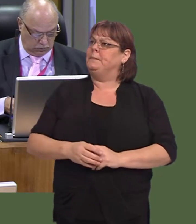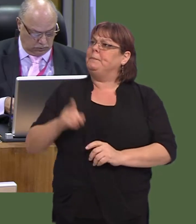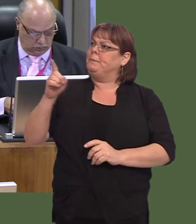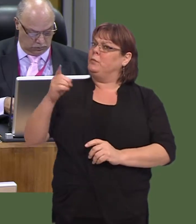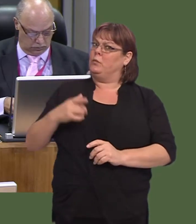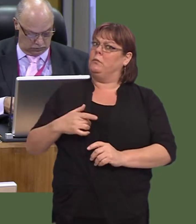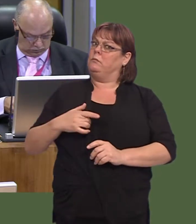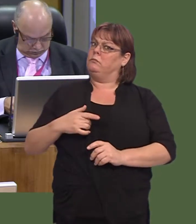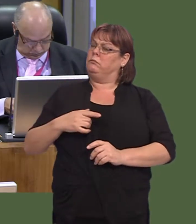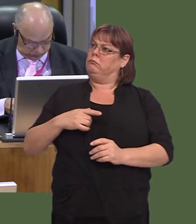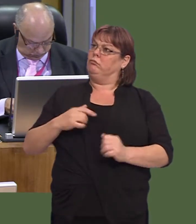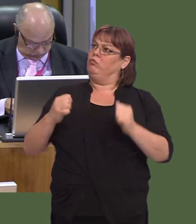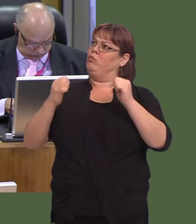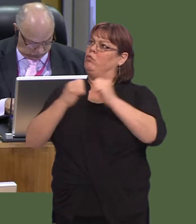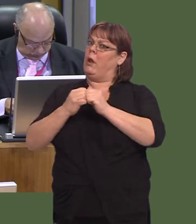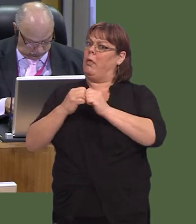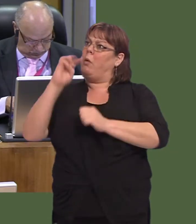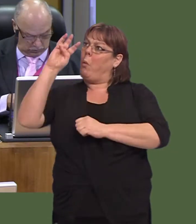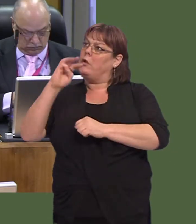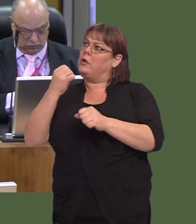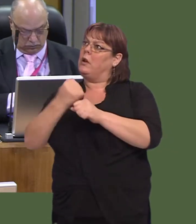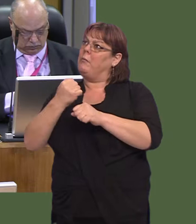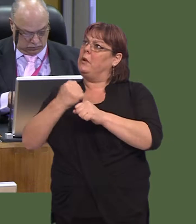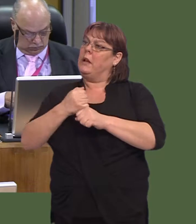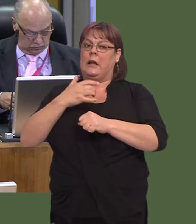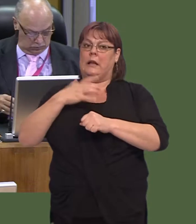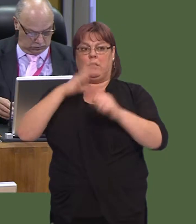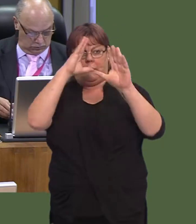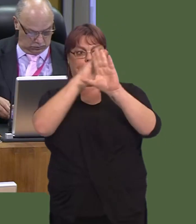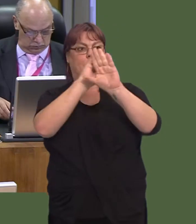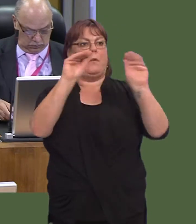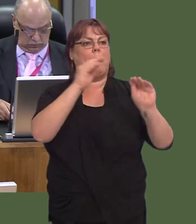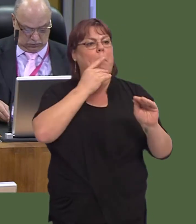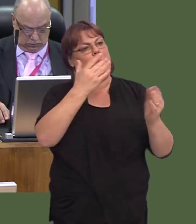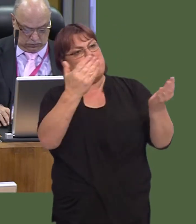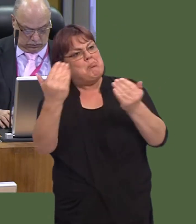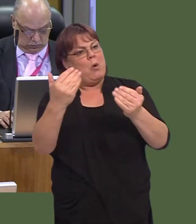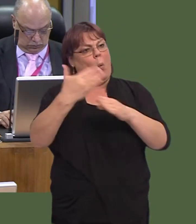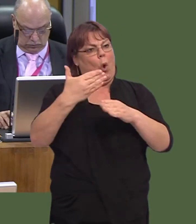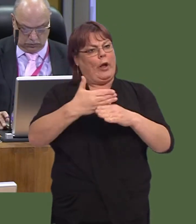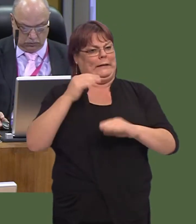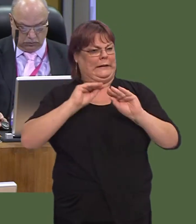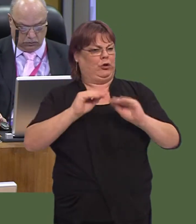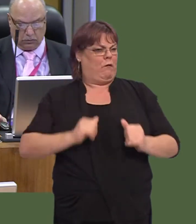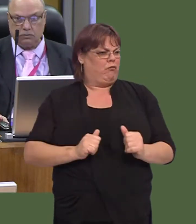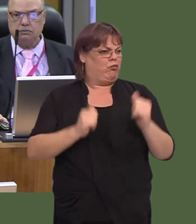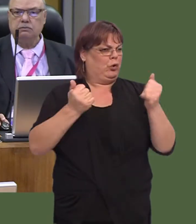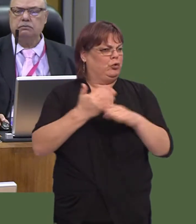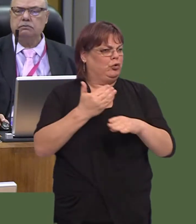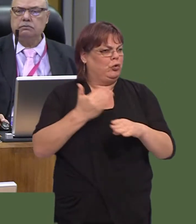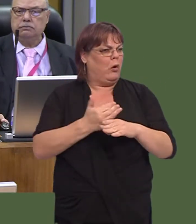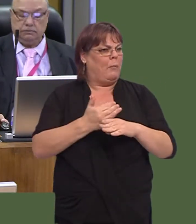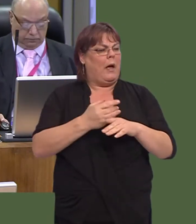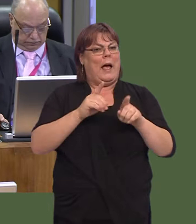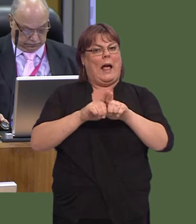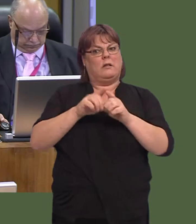got a role to play in highlighting what a rewarding profession teaching is and how much best practice